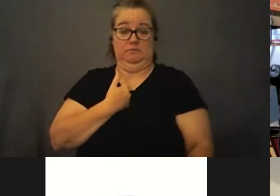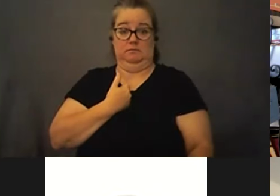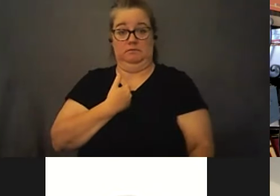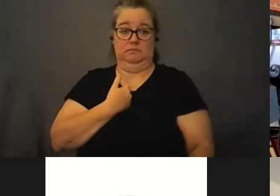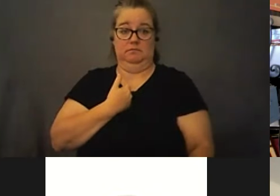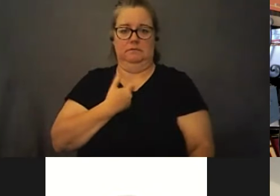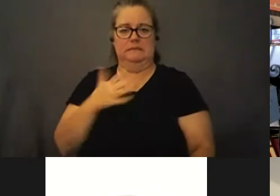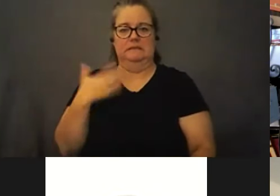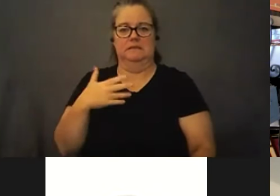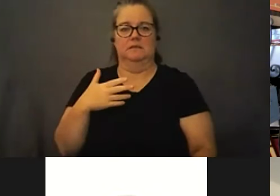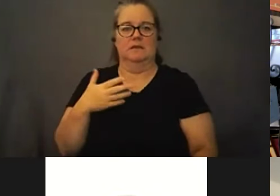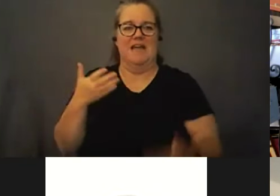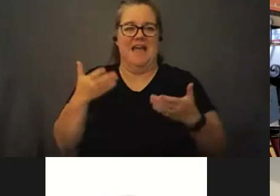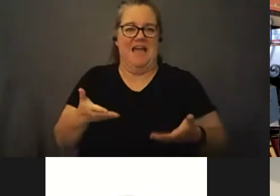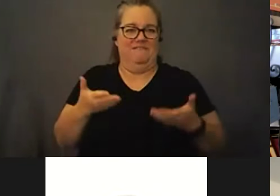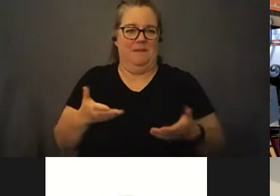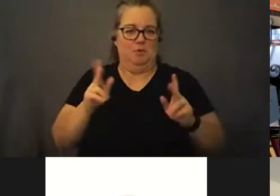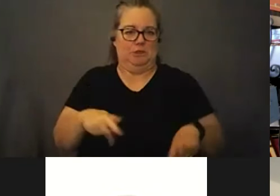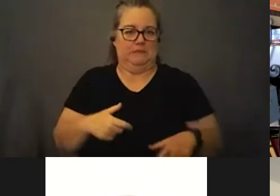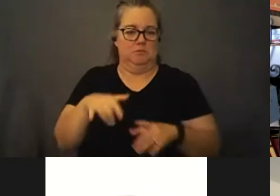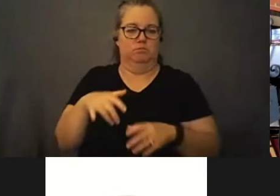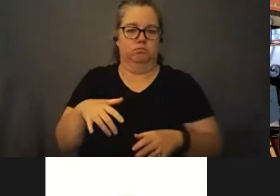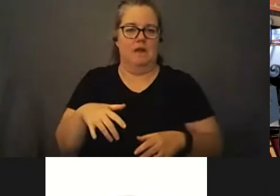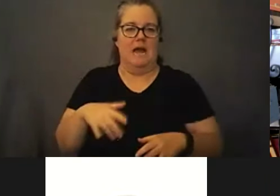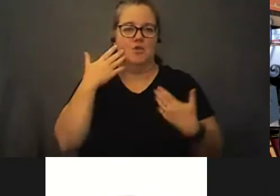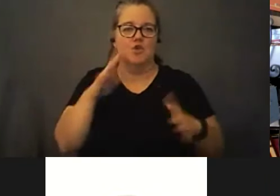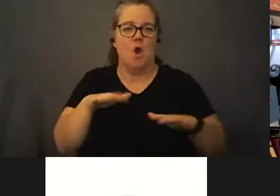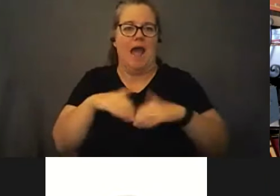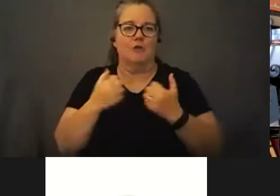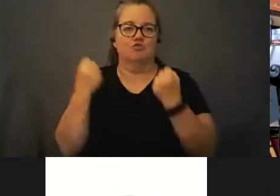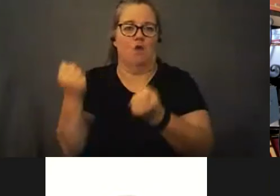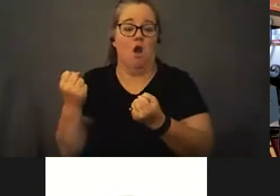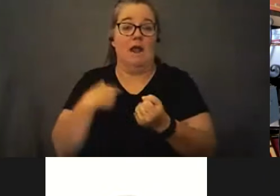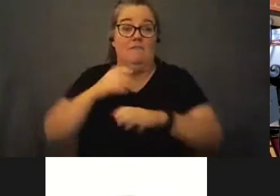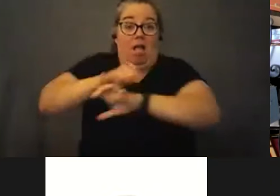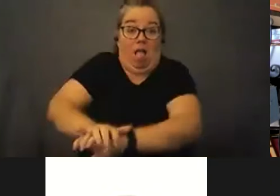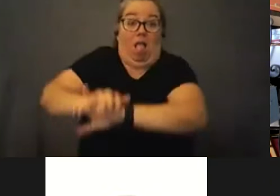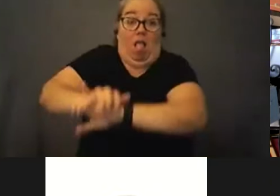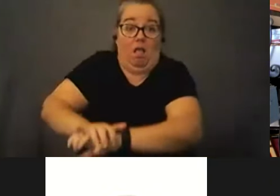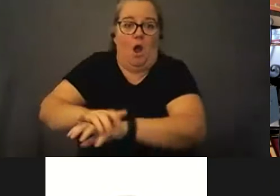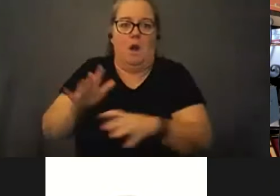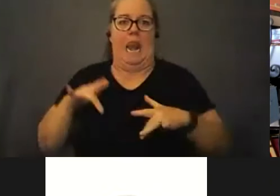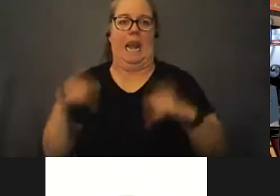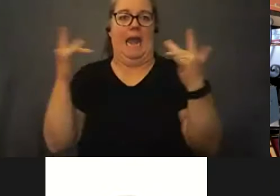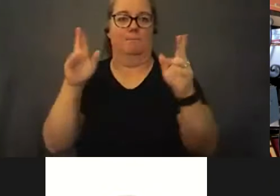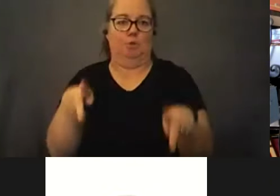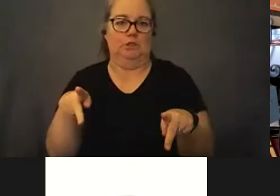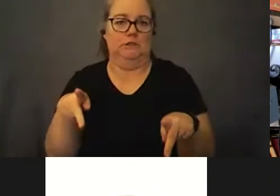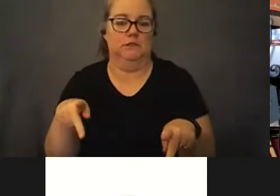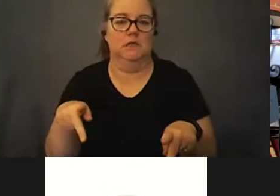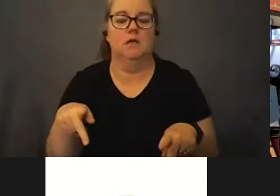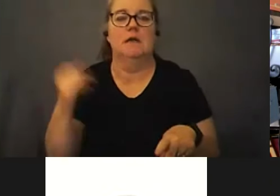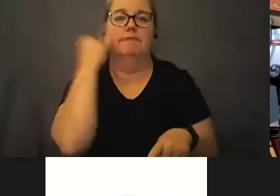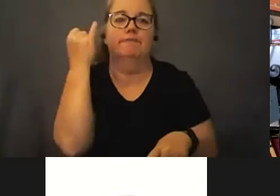what's the word? Heavyweight, sometimes I don't know my strength, and I'm doing CPR on a light frame person, and say